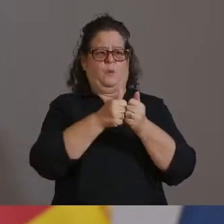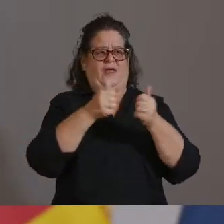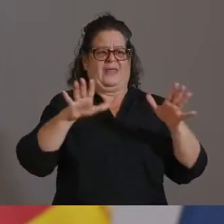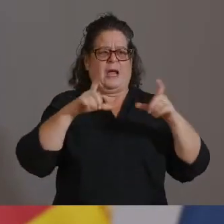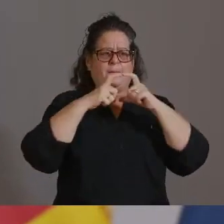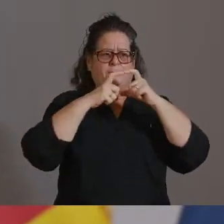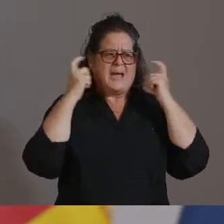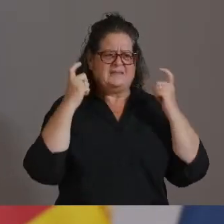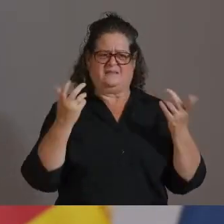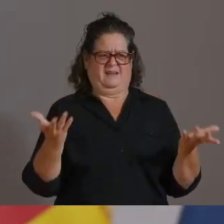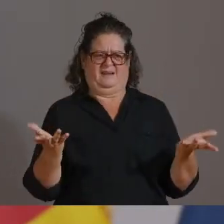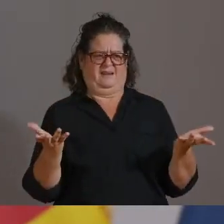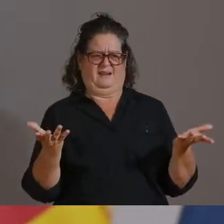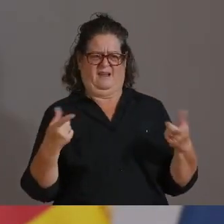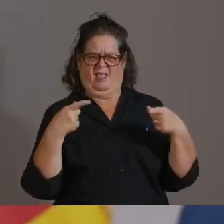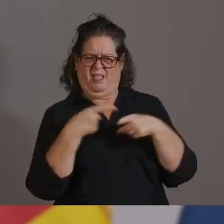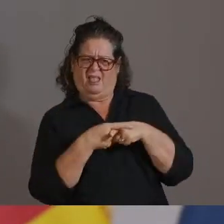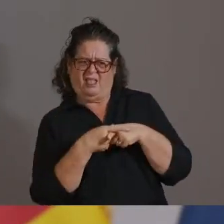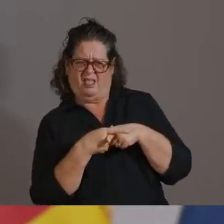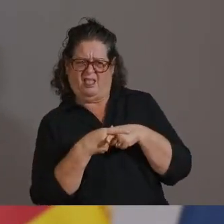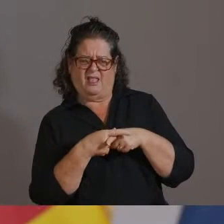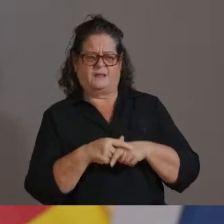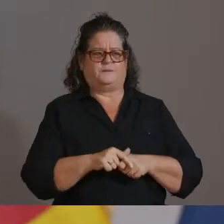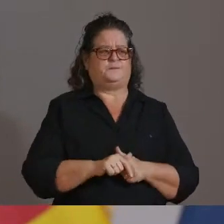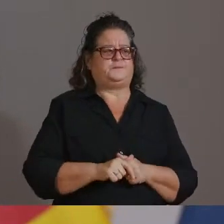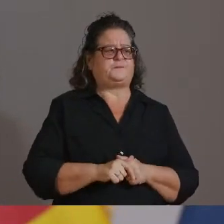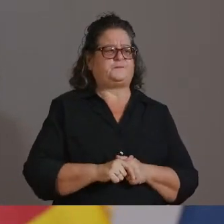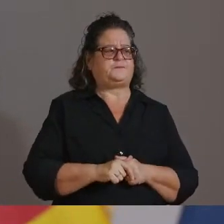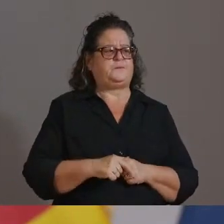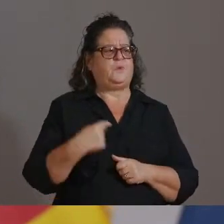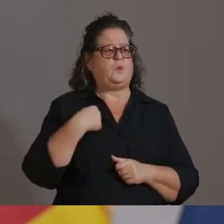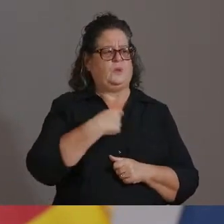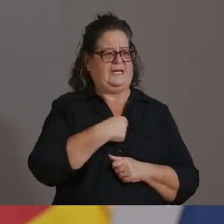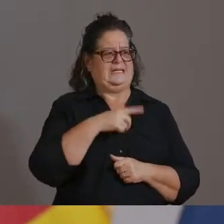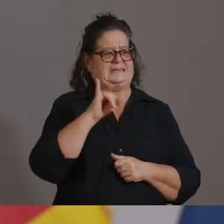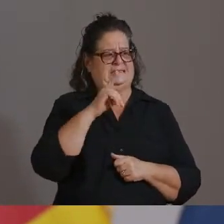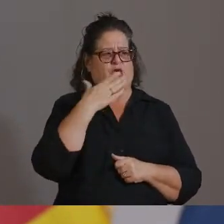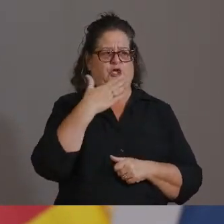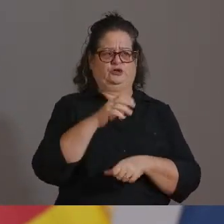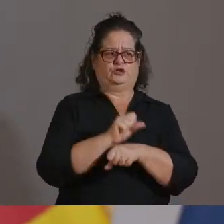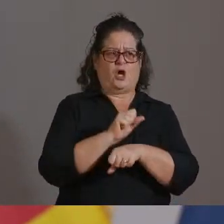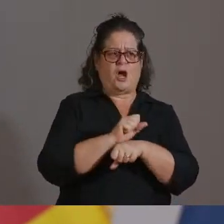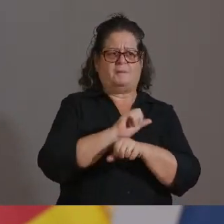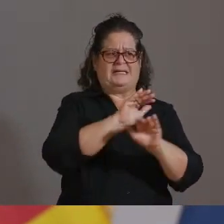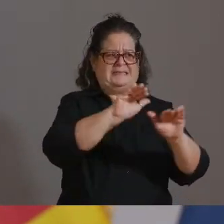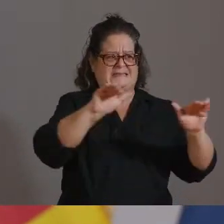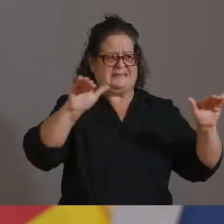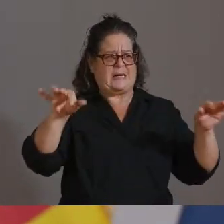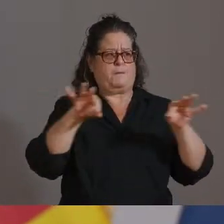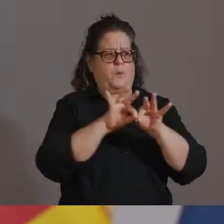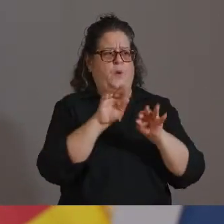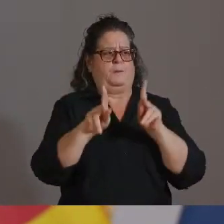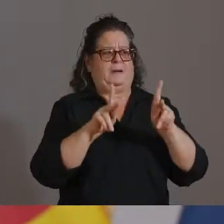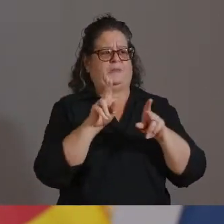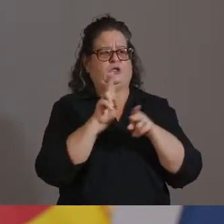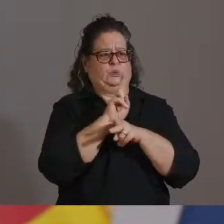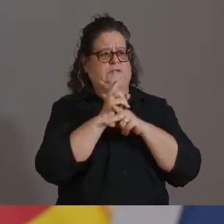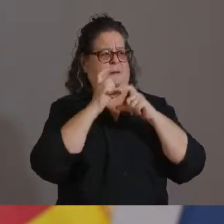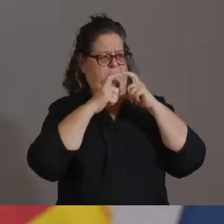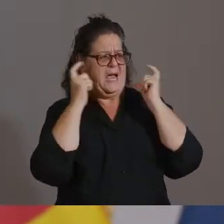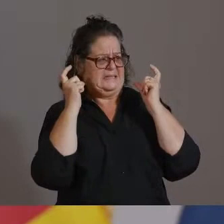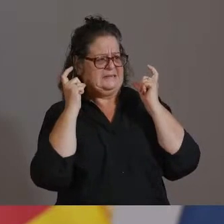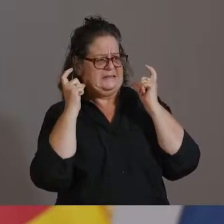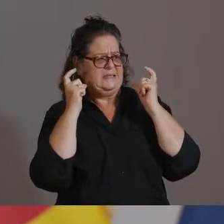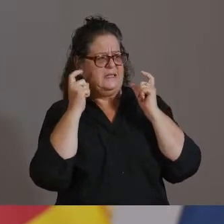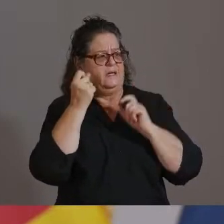we've done a really good job about getting the message out on the importance of mask wearing. There are circumstances where it may be safe to not